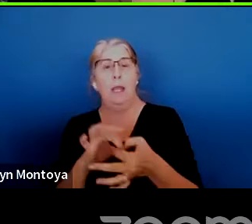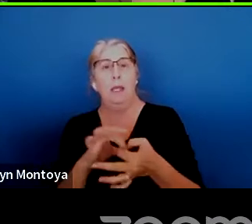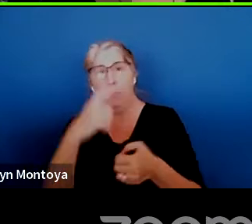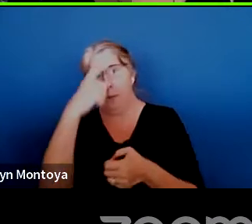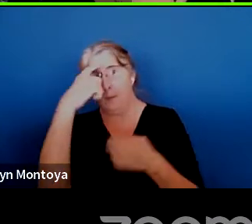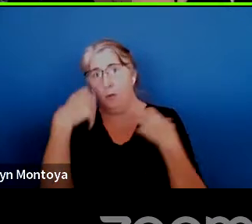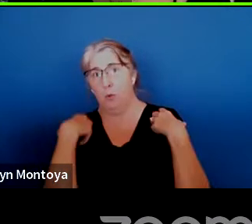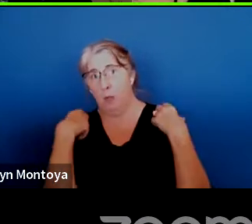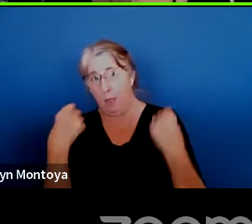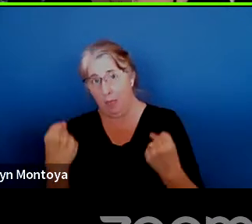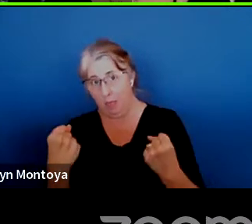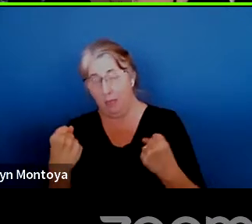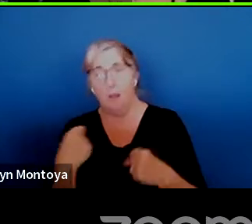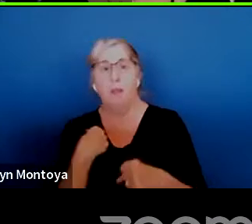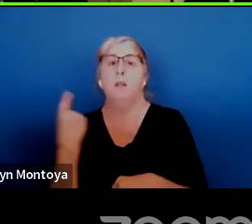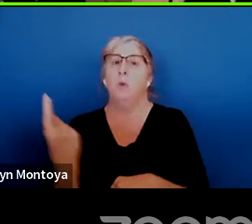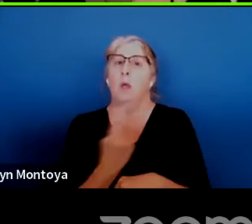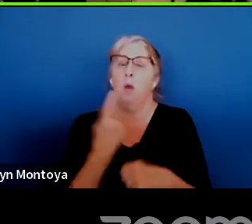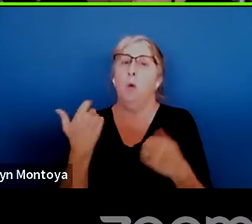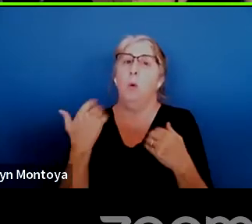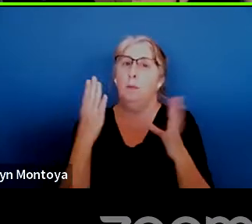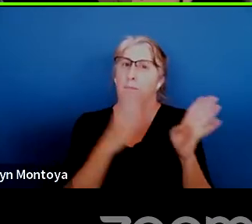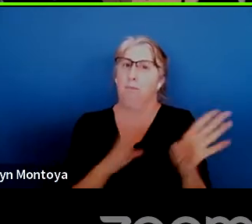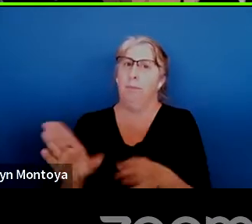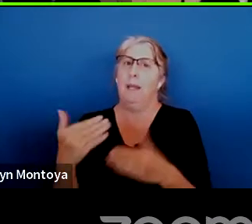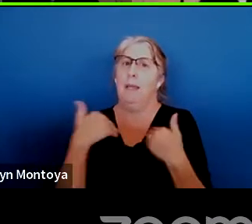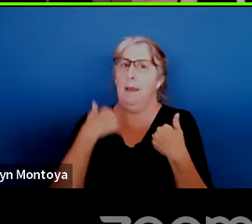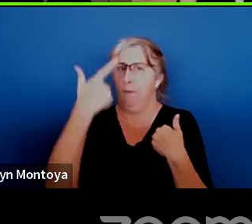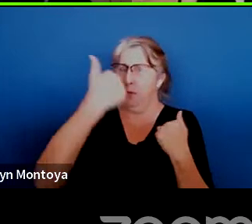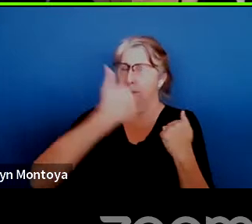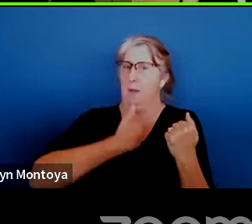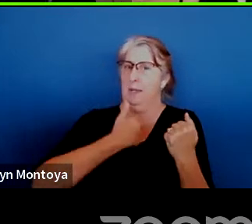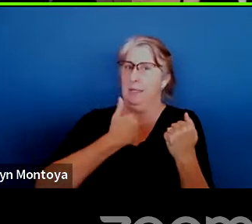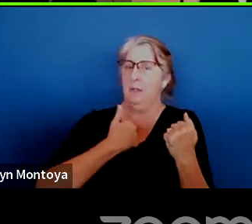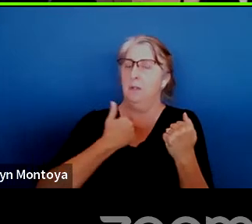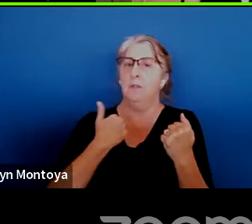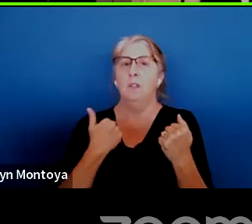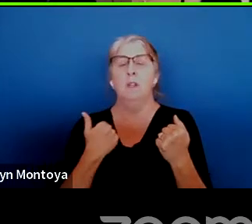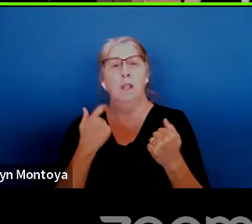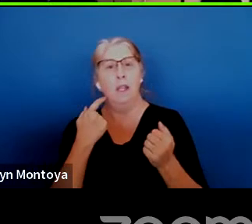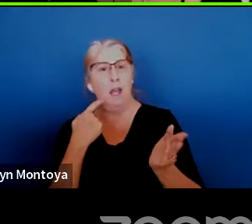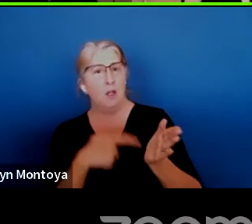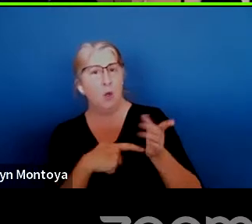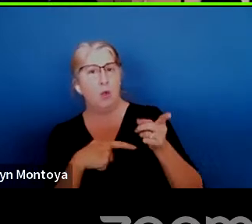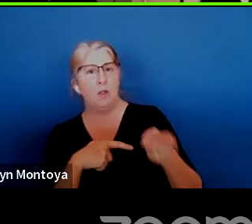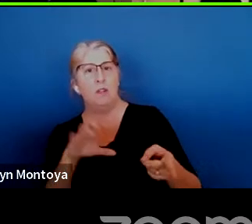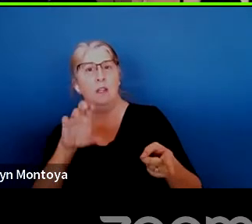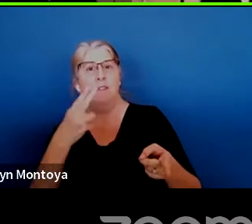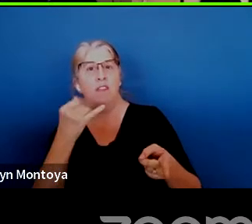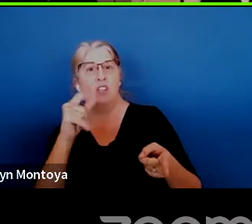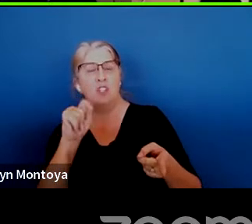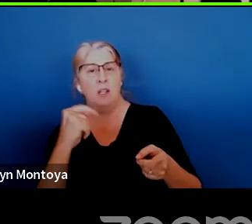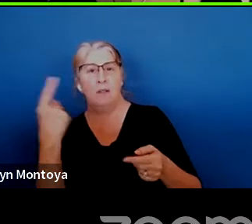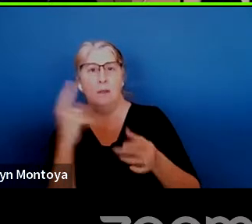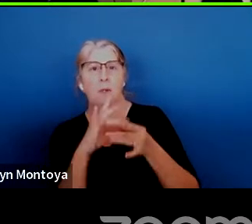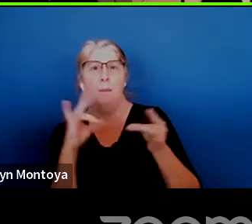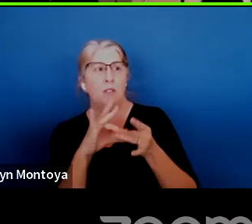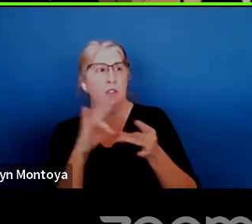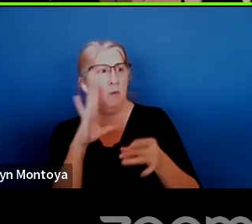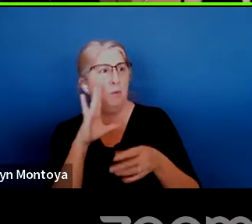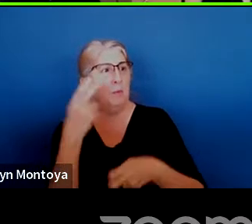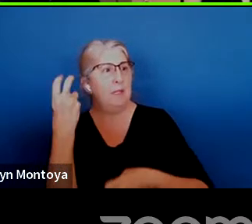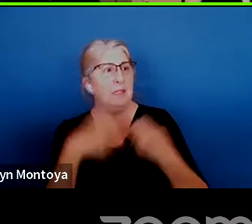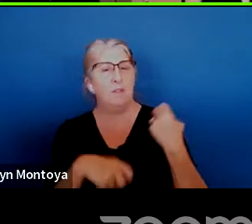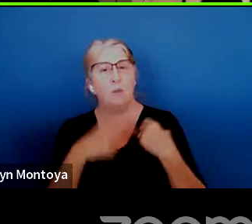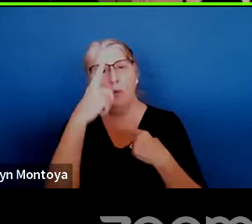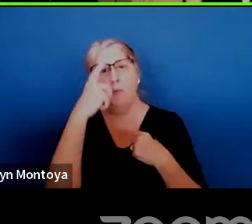I always have a plan for myself. I noticed in the chat someone mentioned that it would be really difficult because